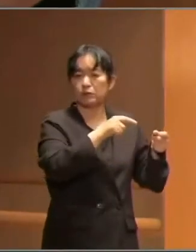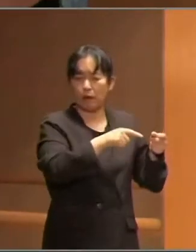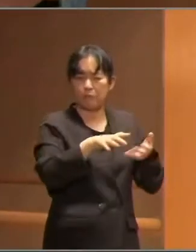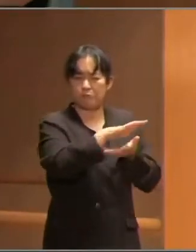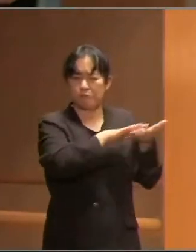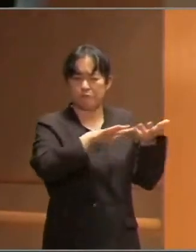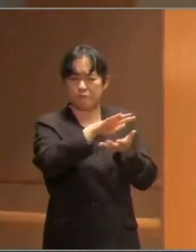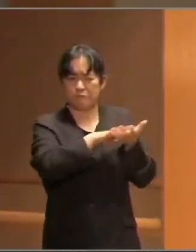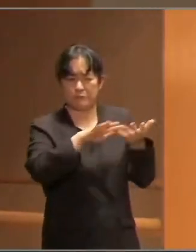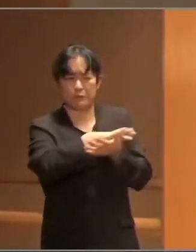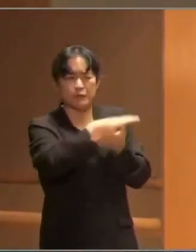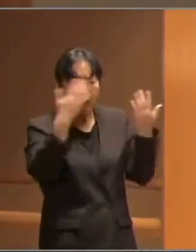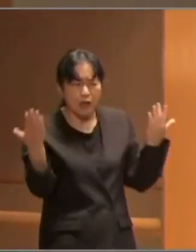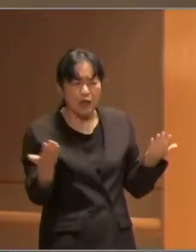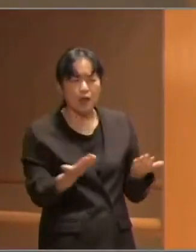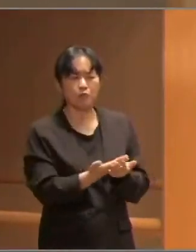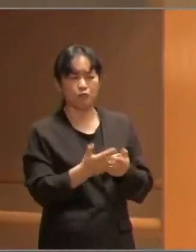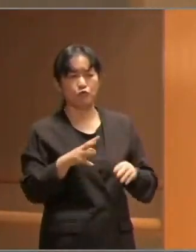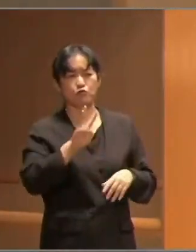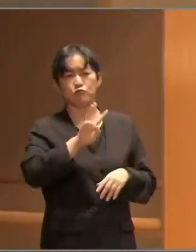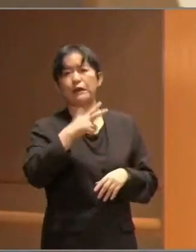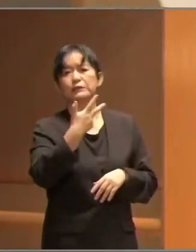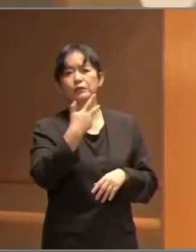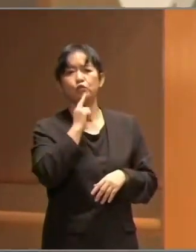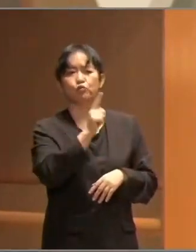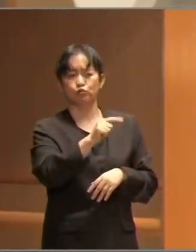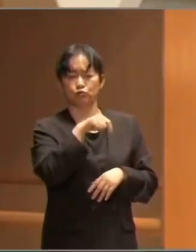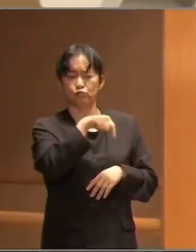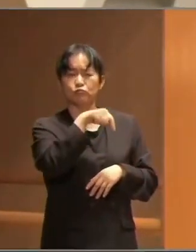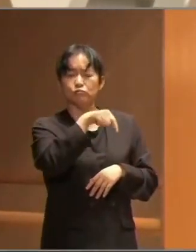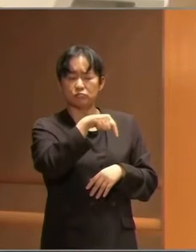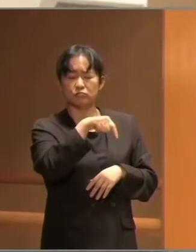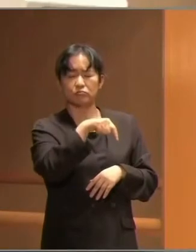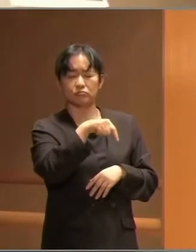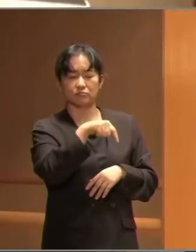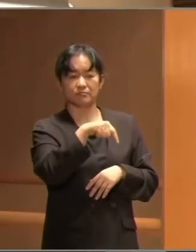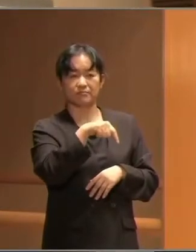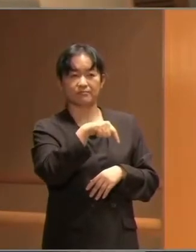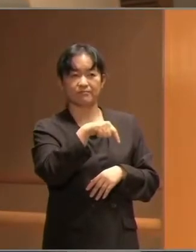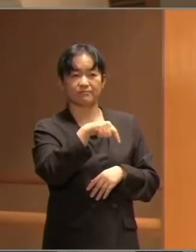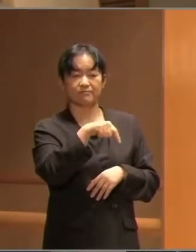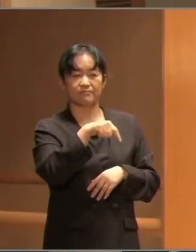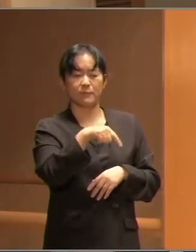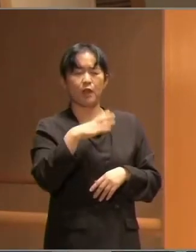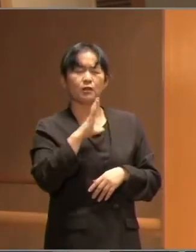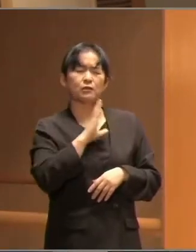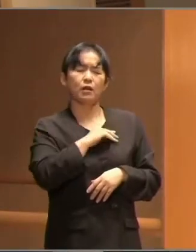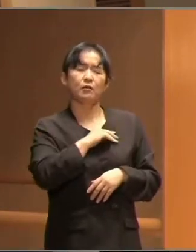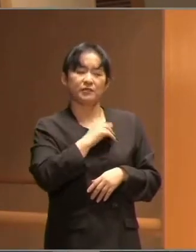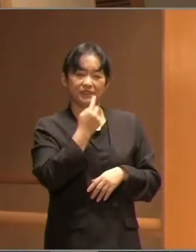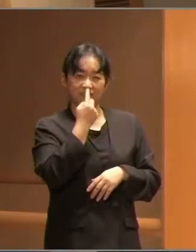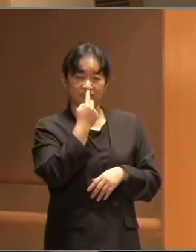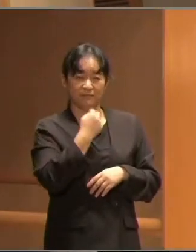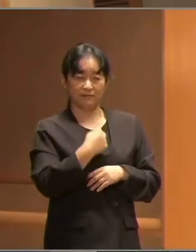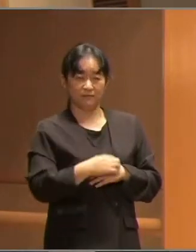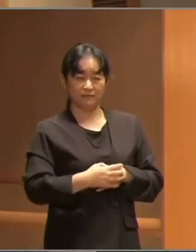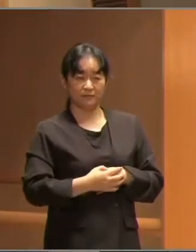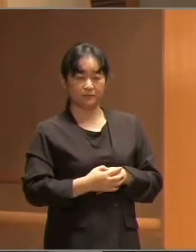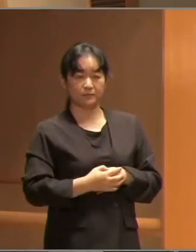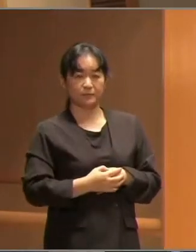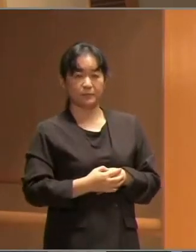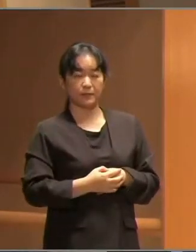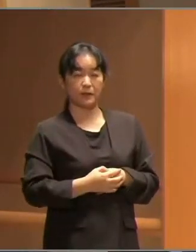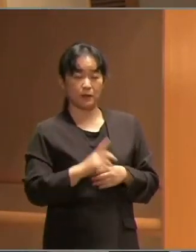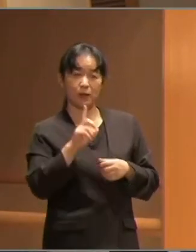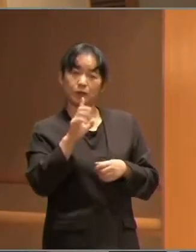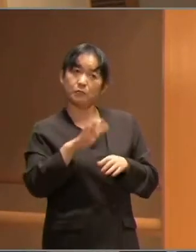washi, or the word washi is now being used in a mixed way, and I'm a bit disappointed